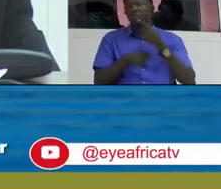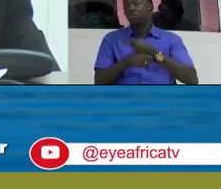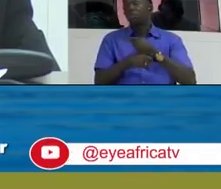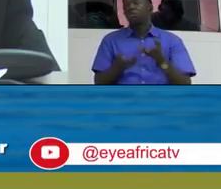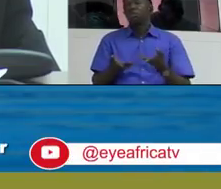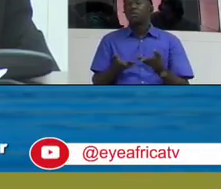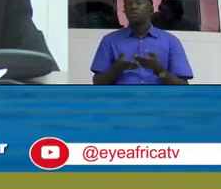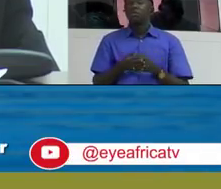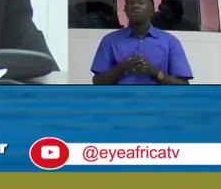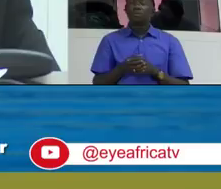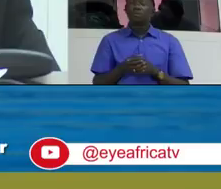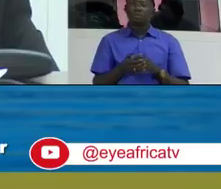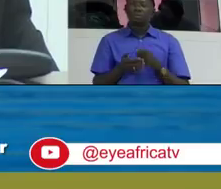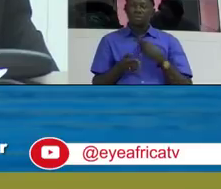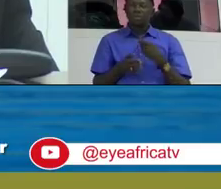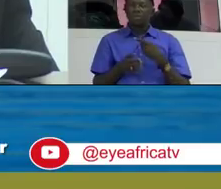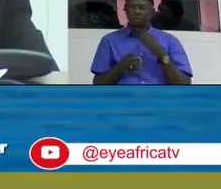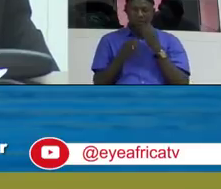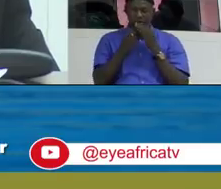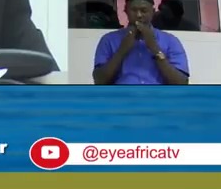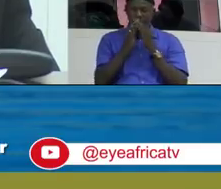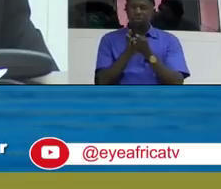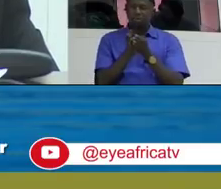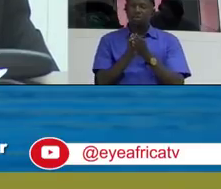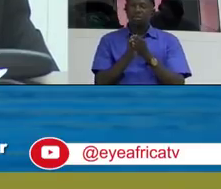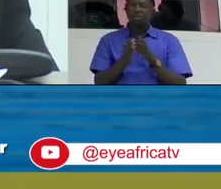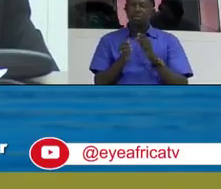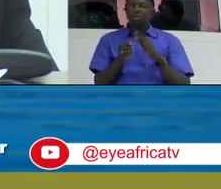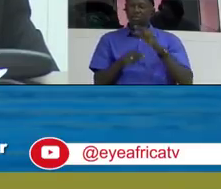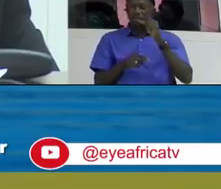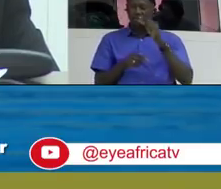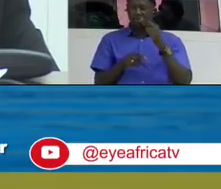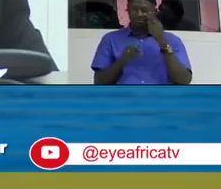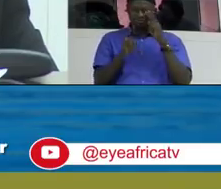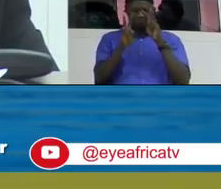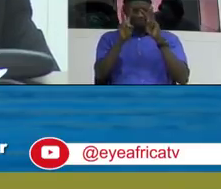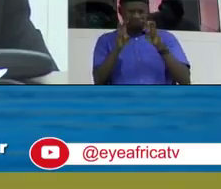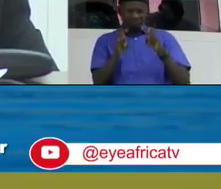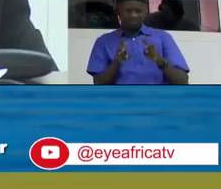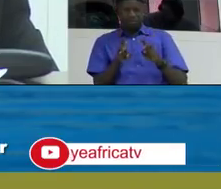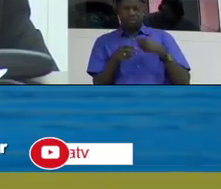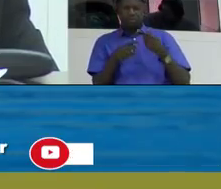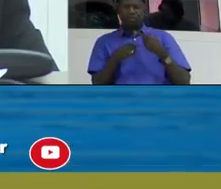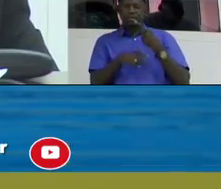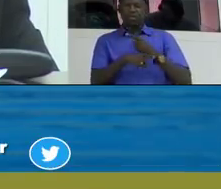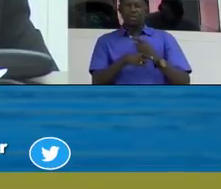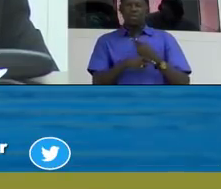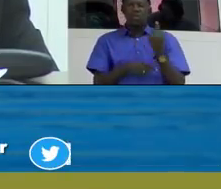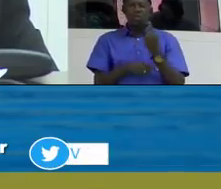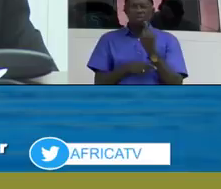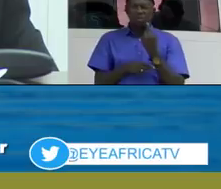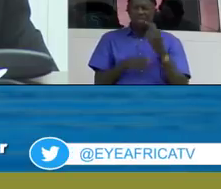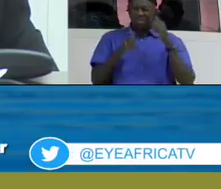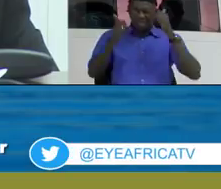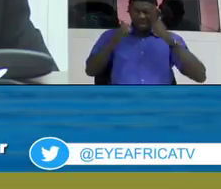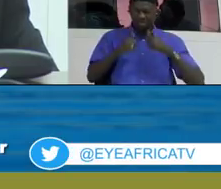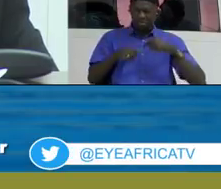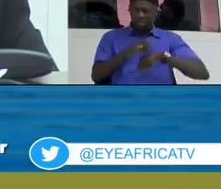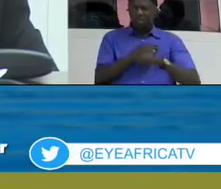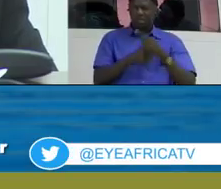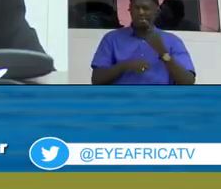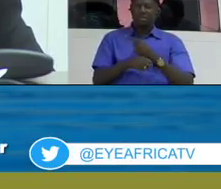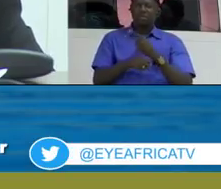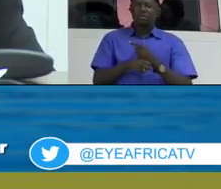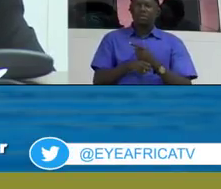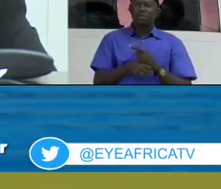the special features of the Gambia, unique only in the Gambia. It is in the Gambia